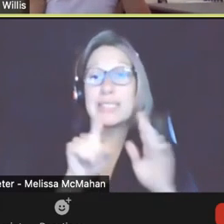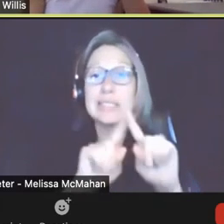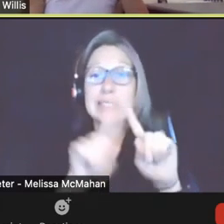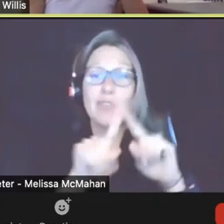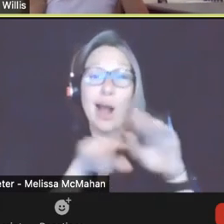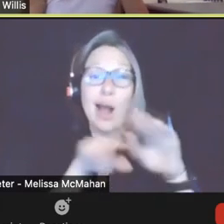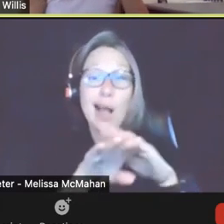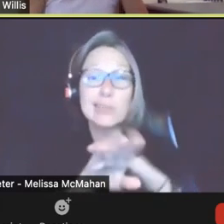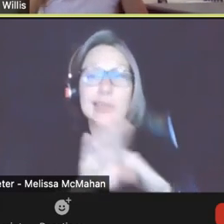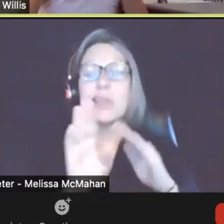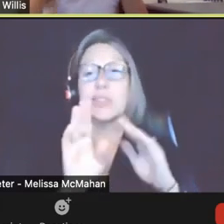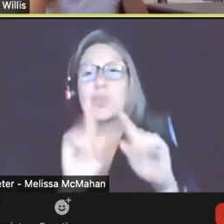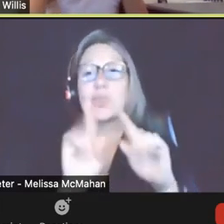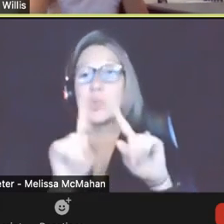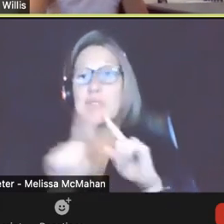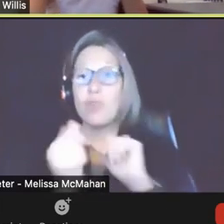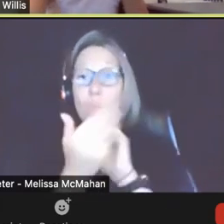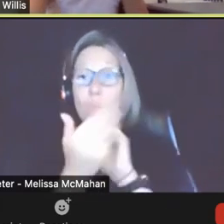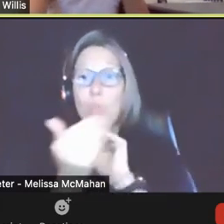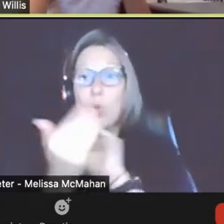for various reasons.